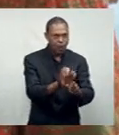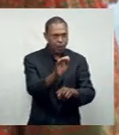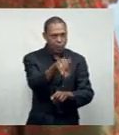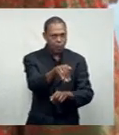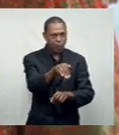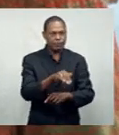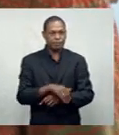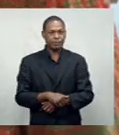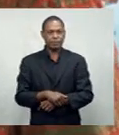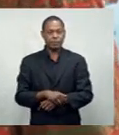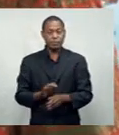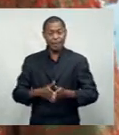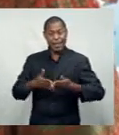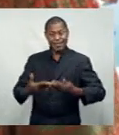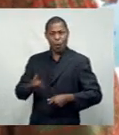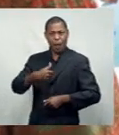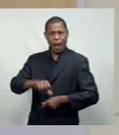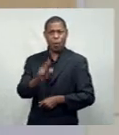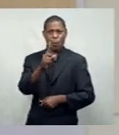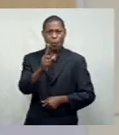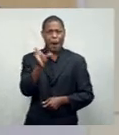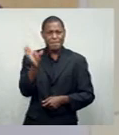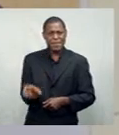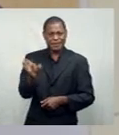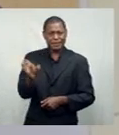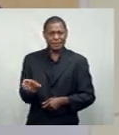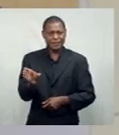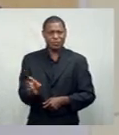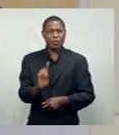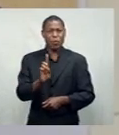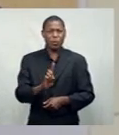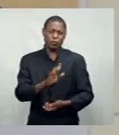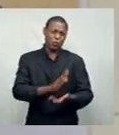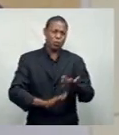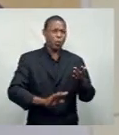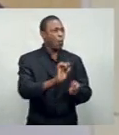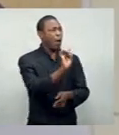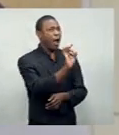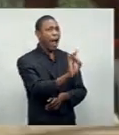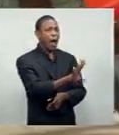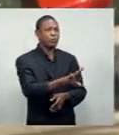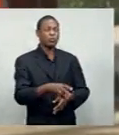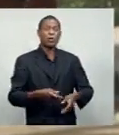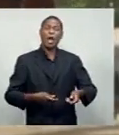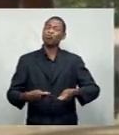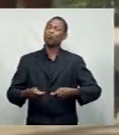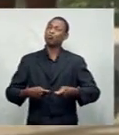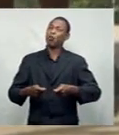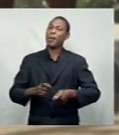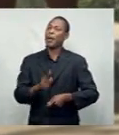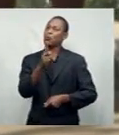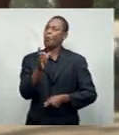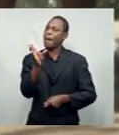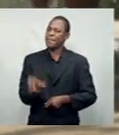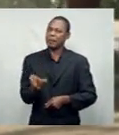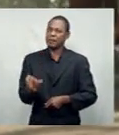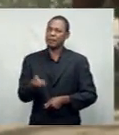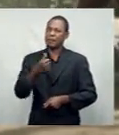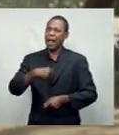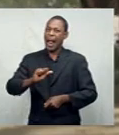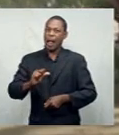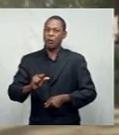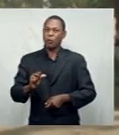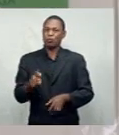Right now, we are only allowing 1 person from a household to go out and do shopping, and 1 person only is allowed to travel in a